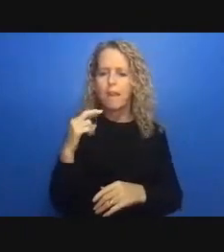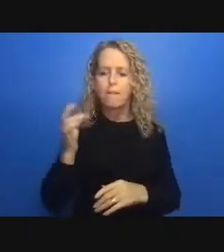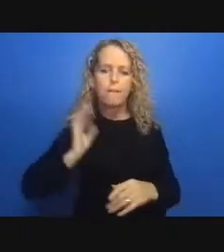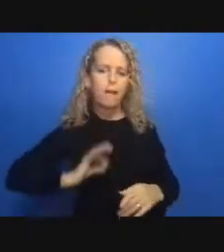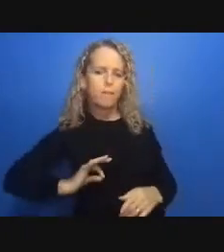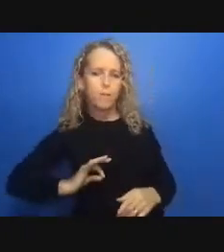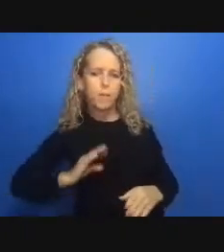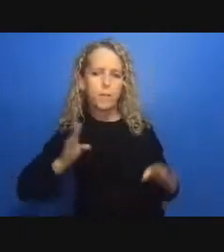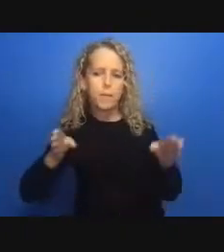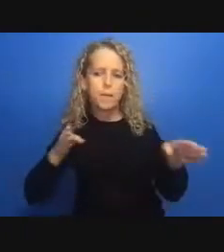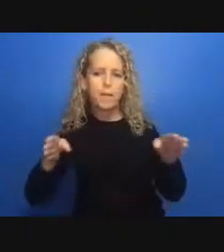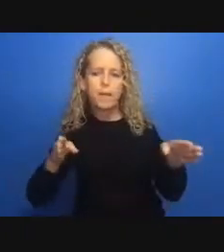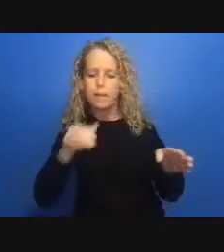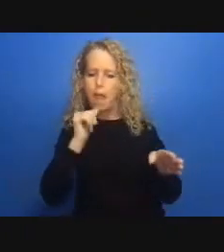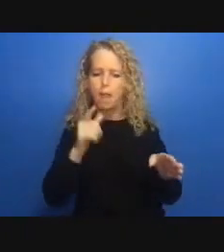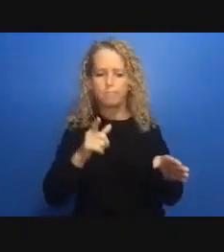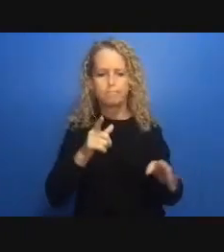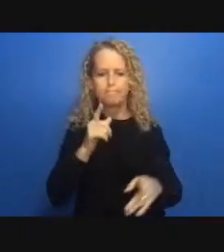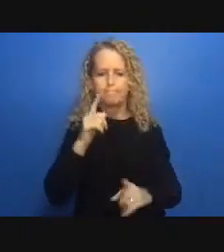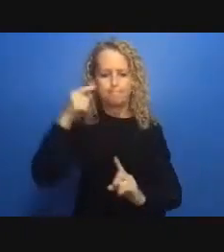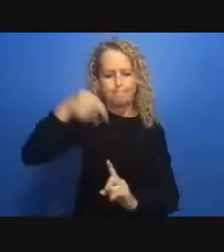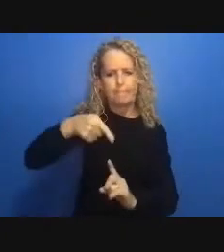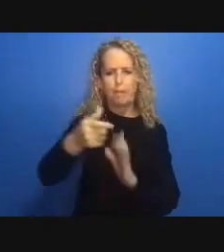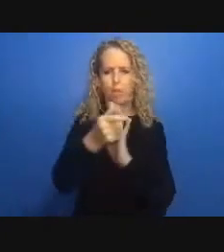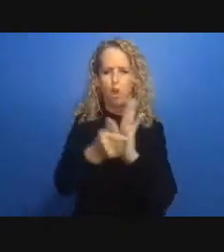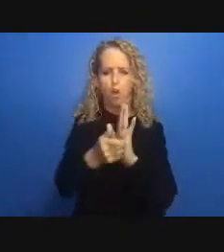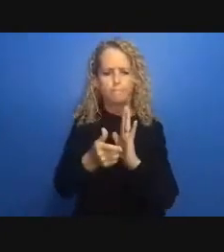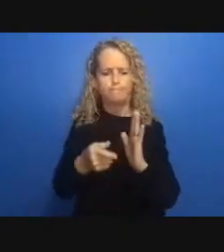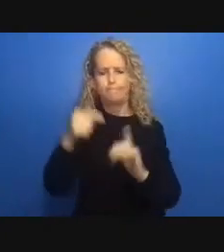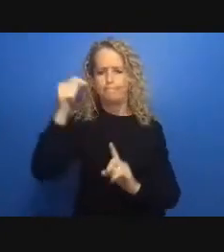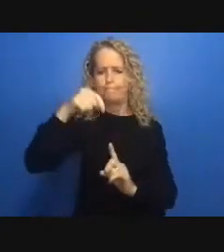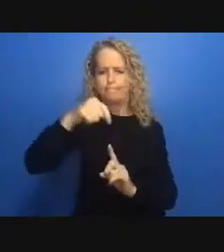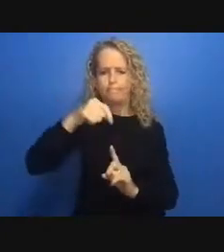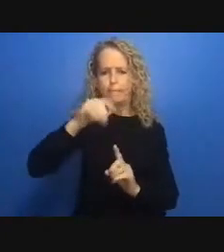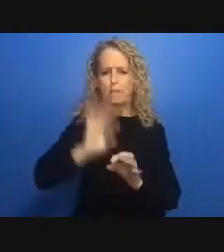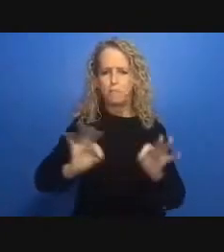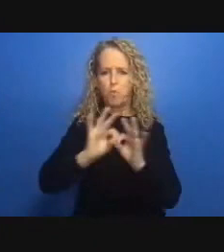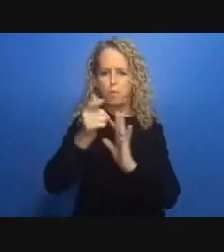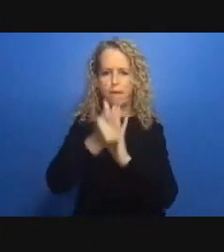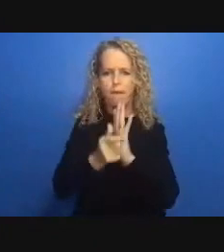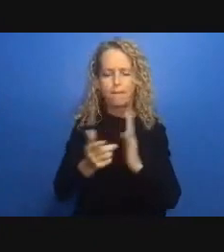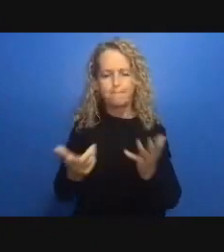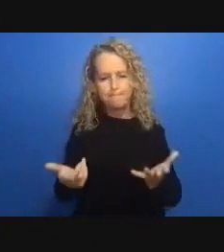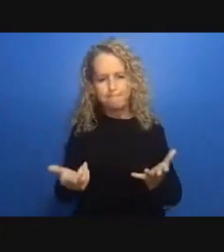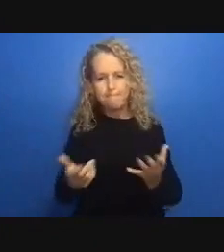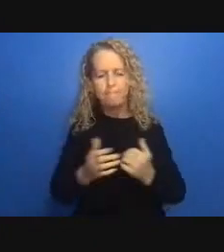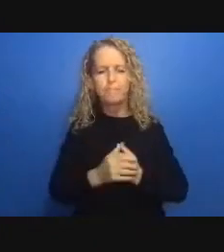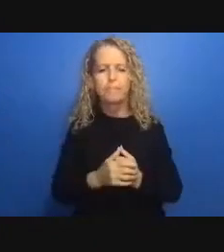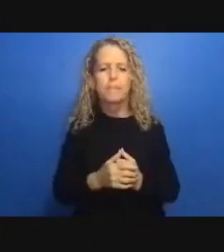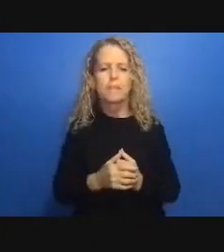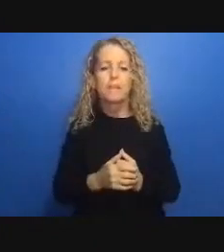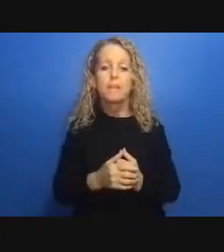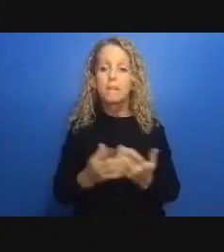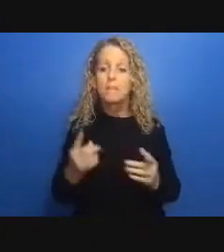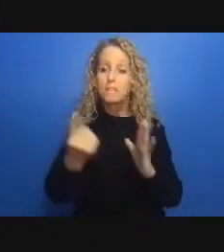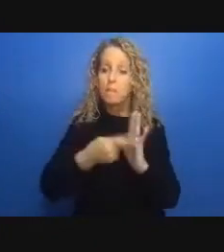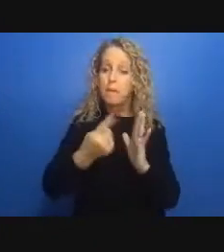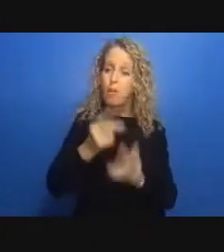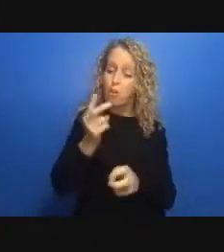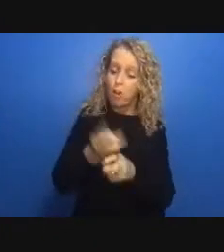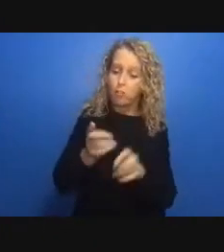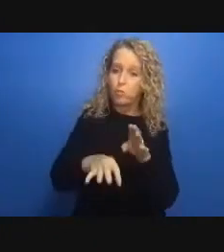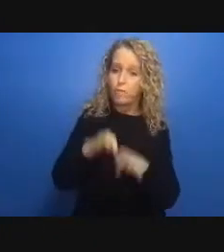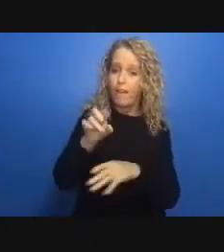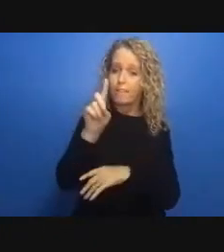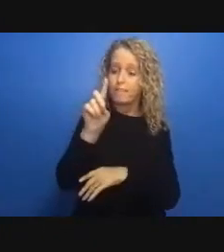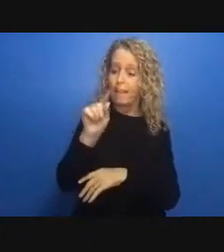legalistic view. You know, it's hard to find the data that you need, particularly in the instance when you're in a